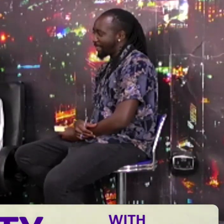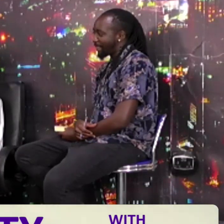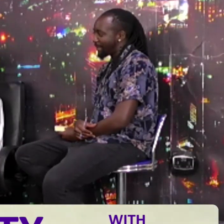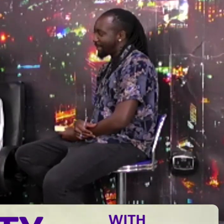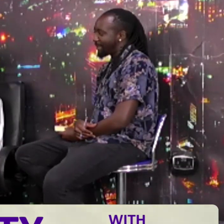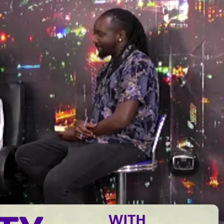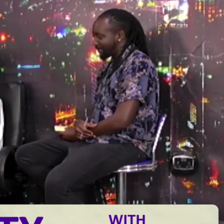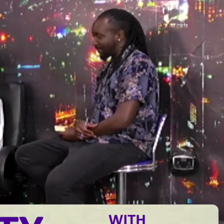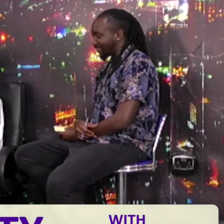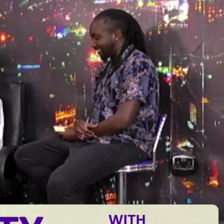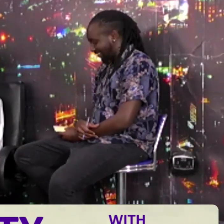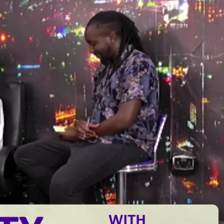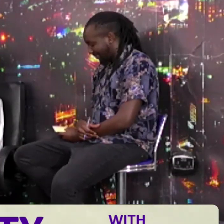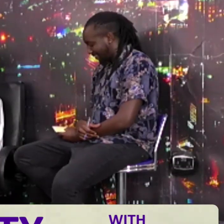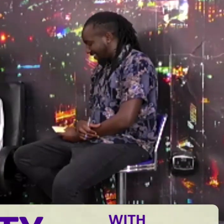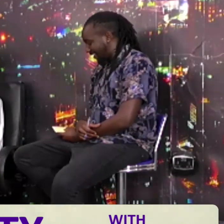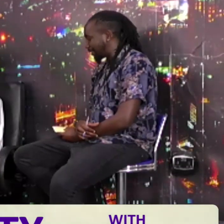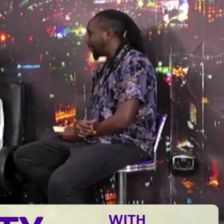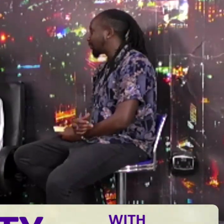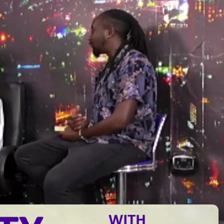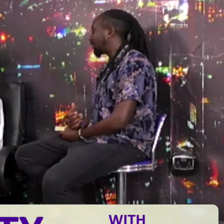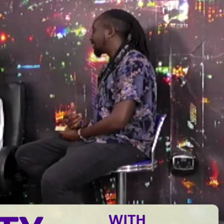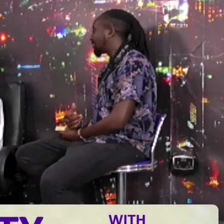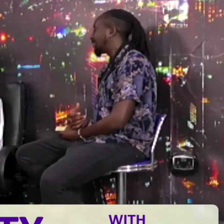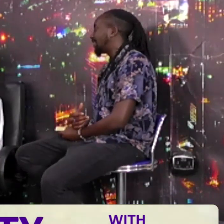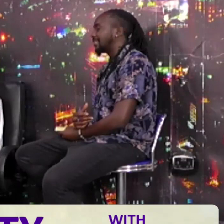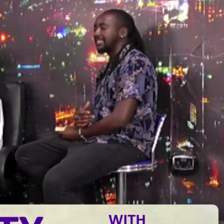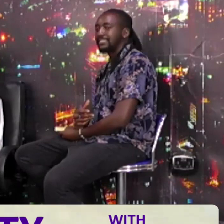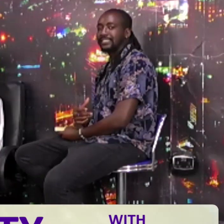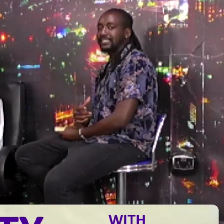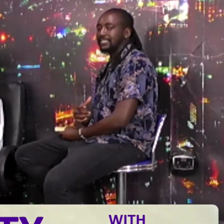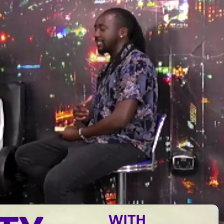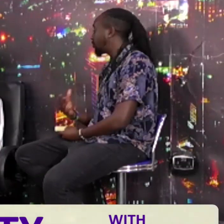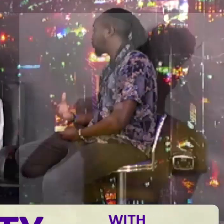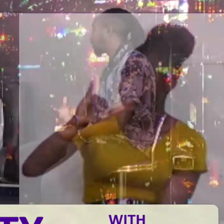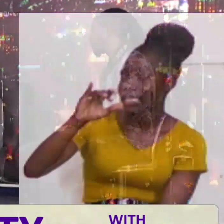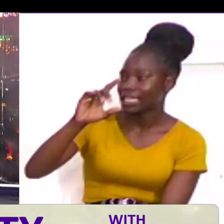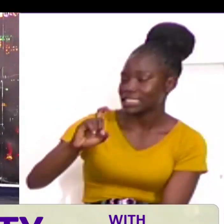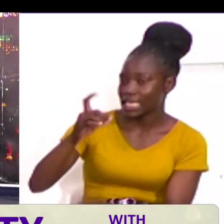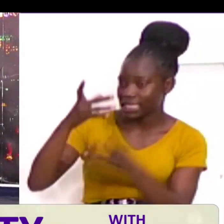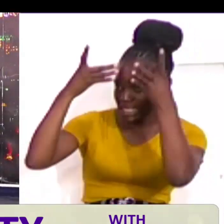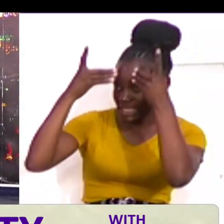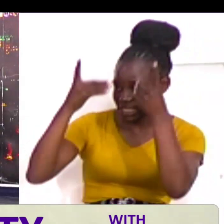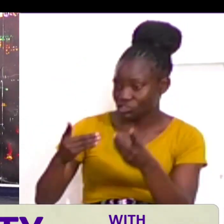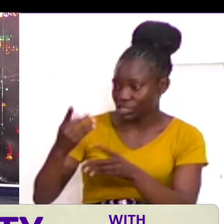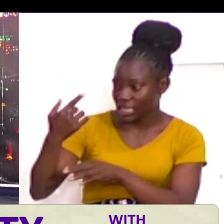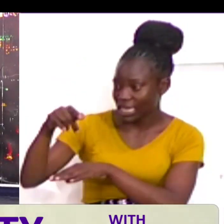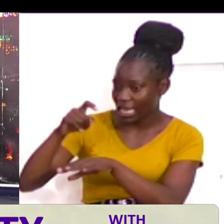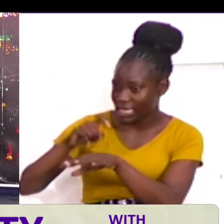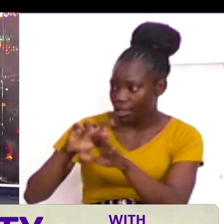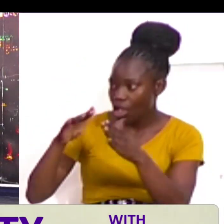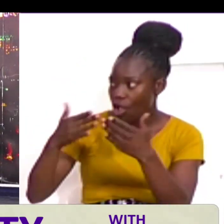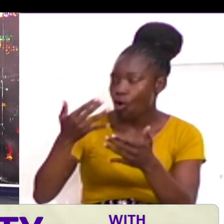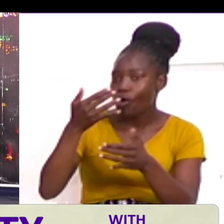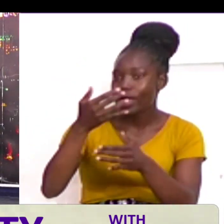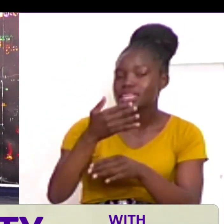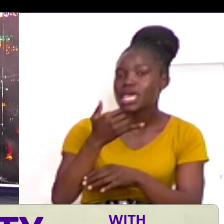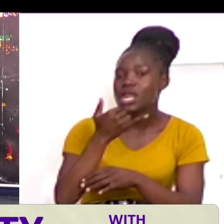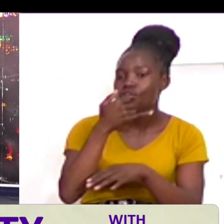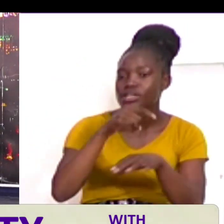So maybe, yeah. All right. What about you, Felix? Is the decision coming at a good time or a bad time